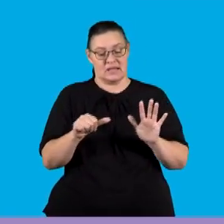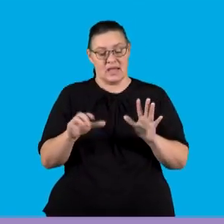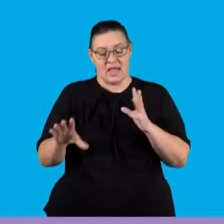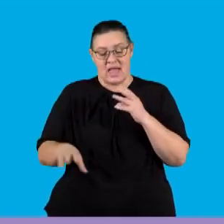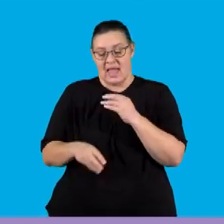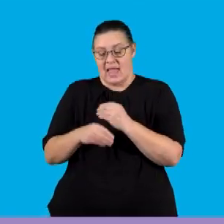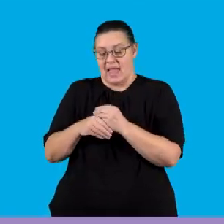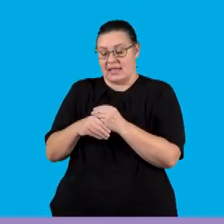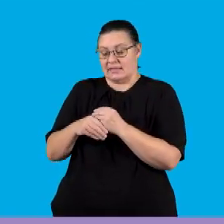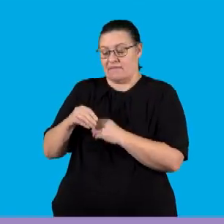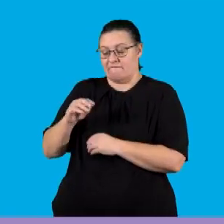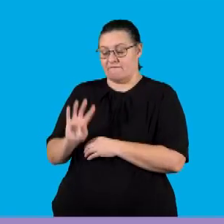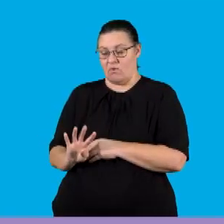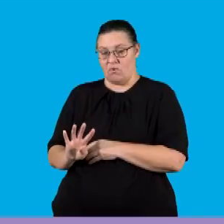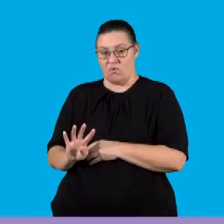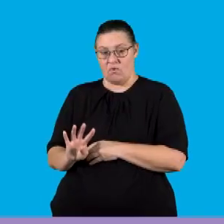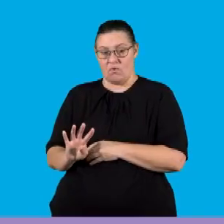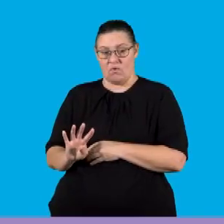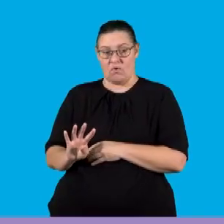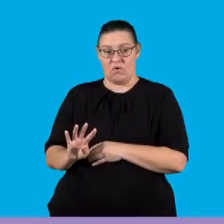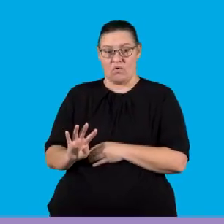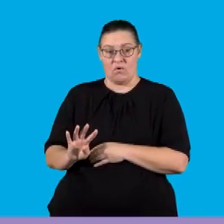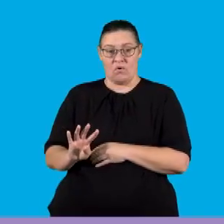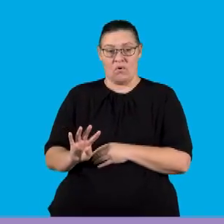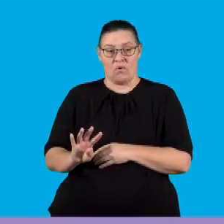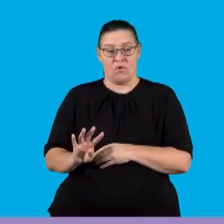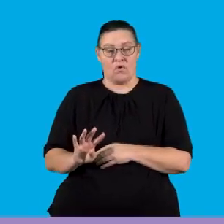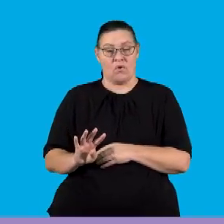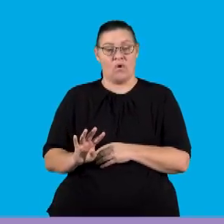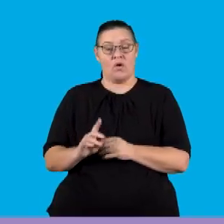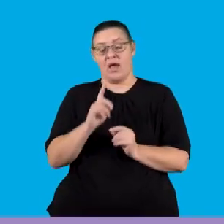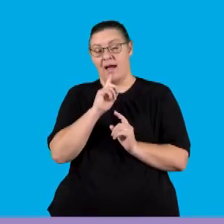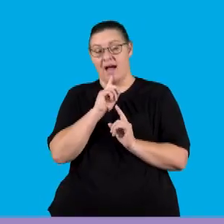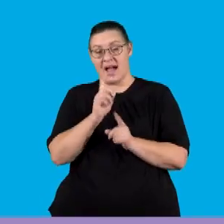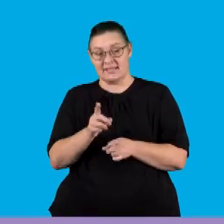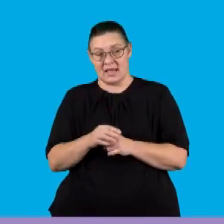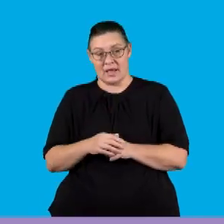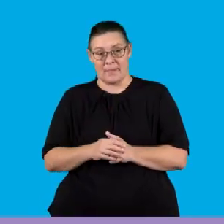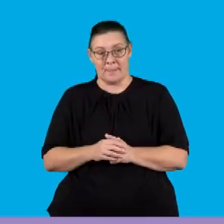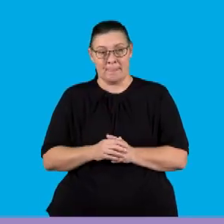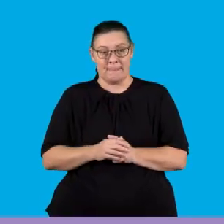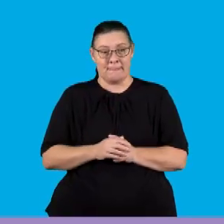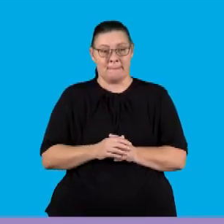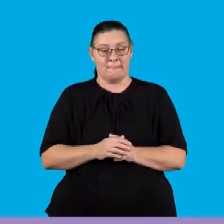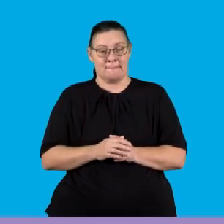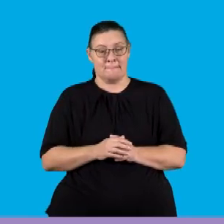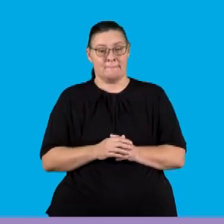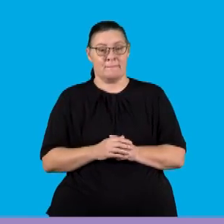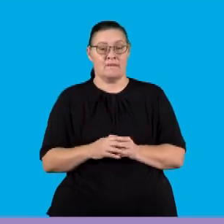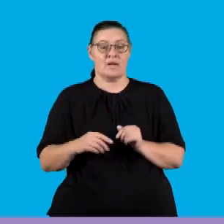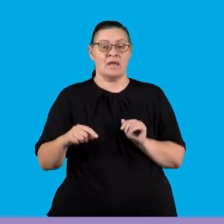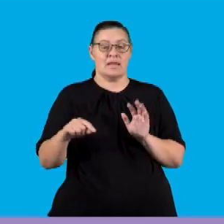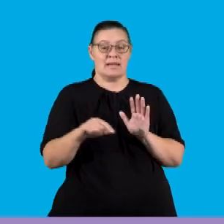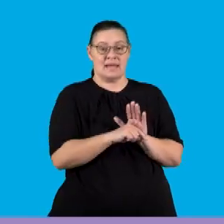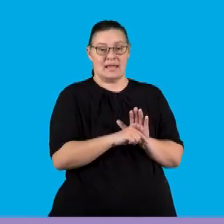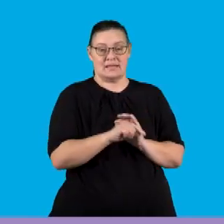the one we start with. We are going to add. So we are going to add our 4. And -6, when we add 4,